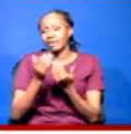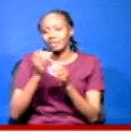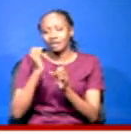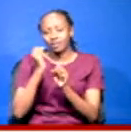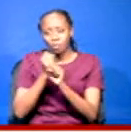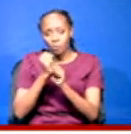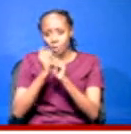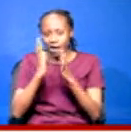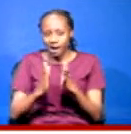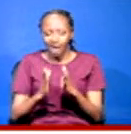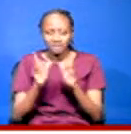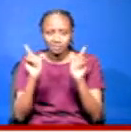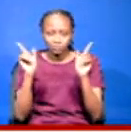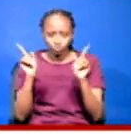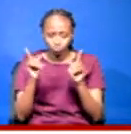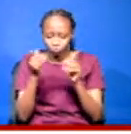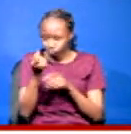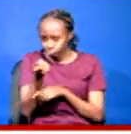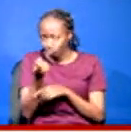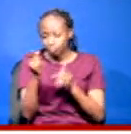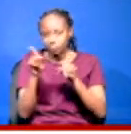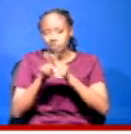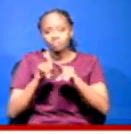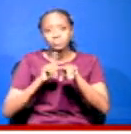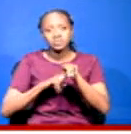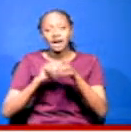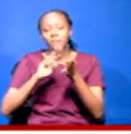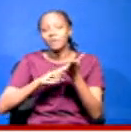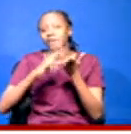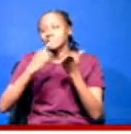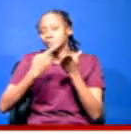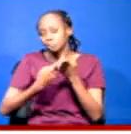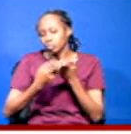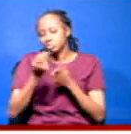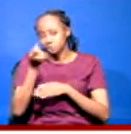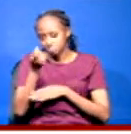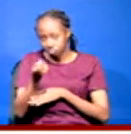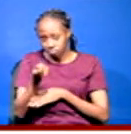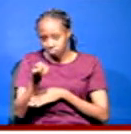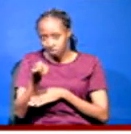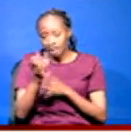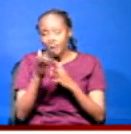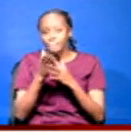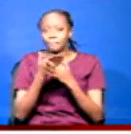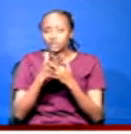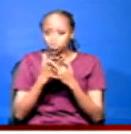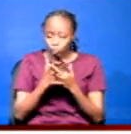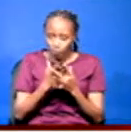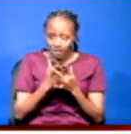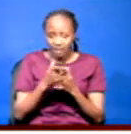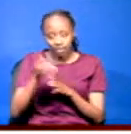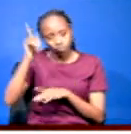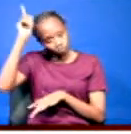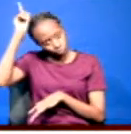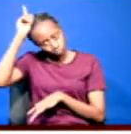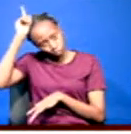unequal distribution of that vital resource between our rural and urban areas.